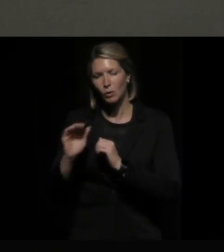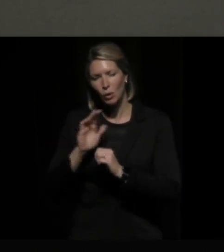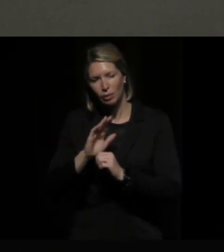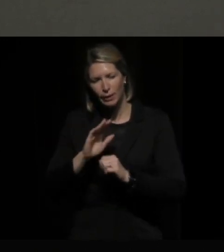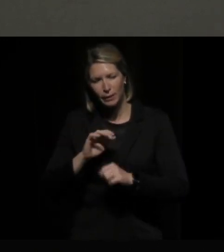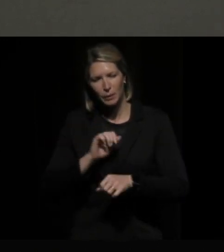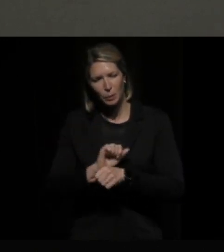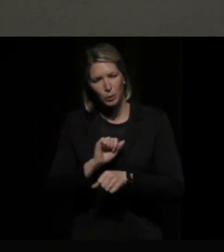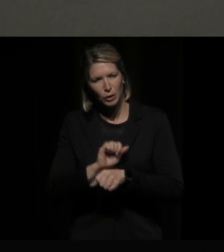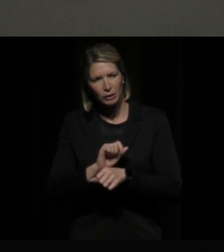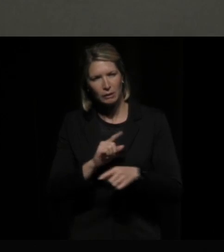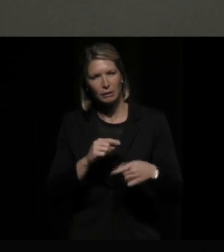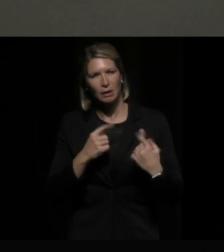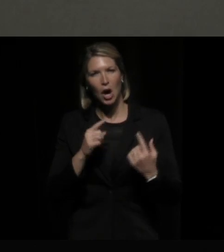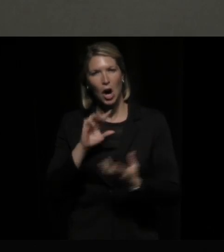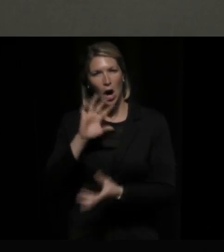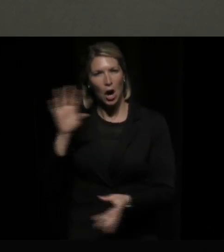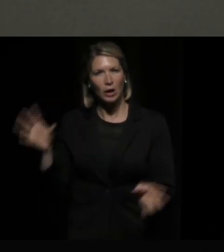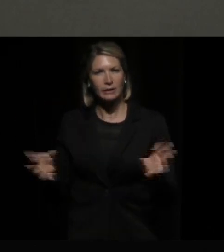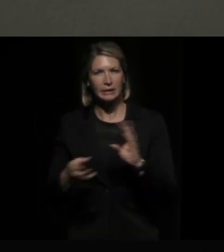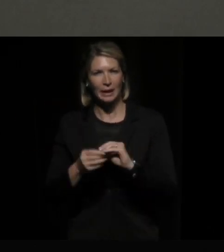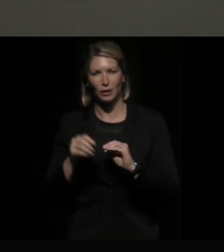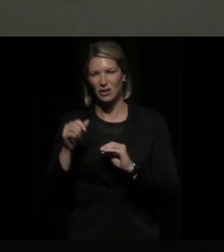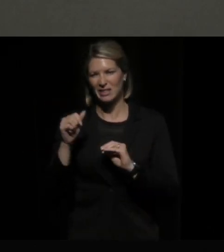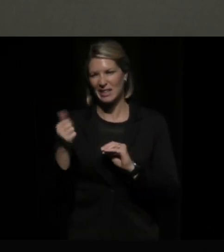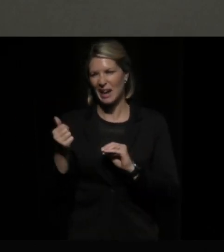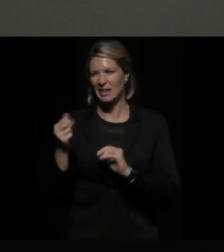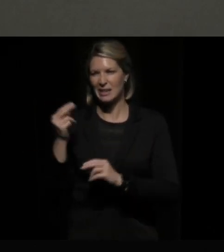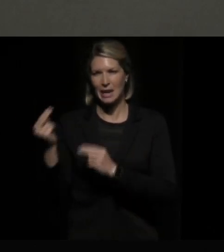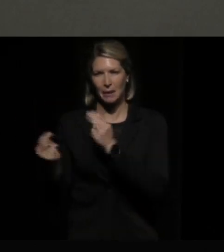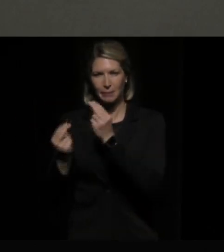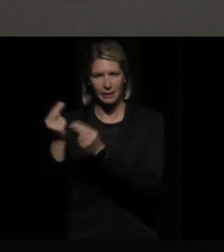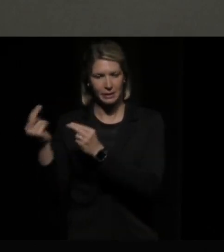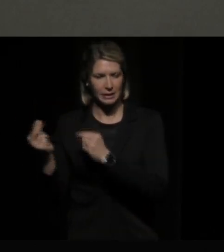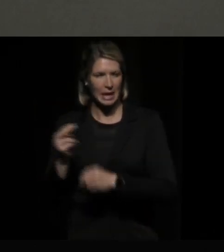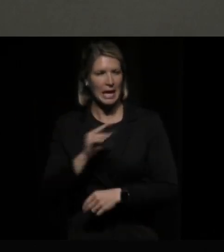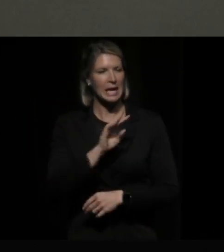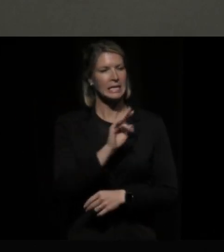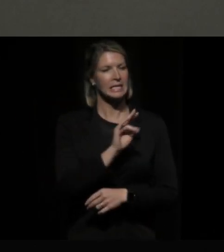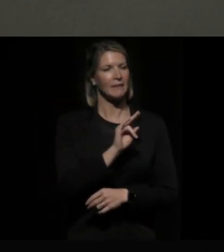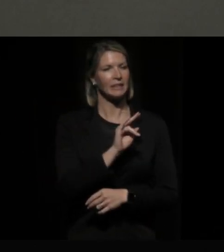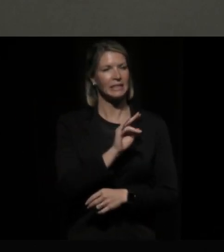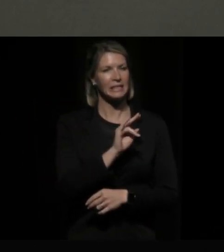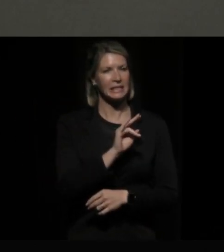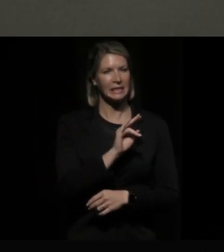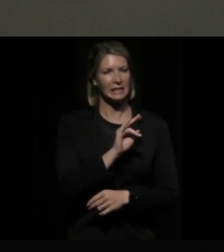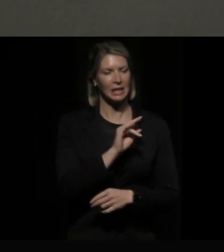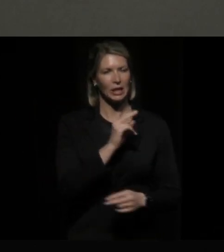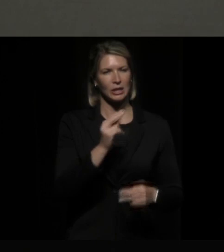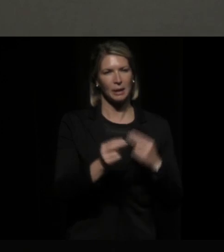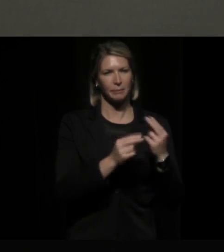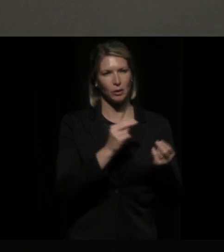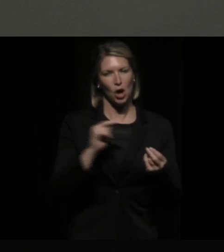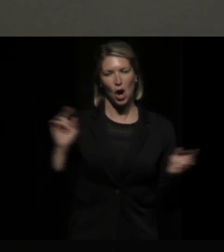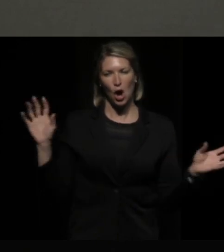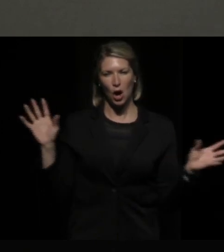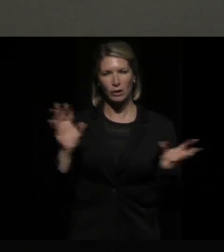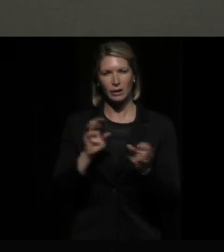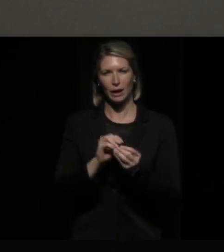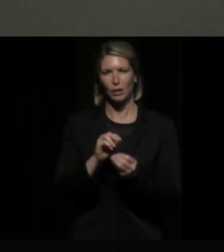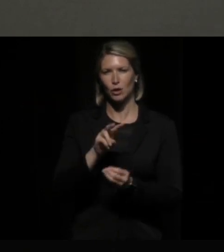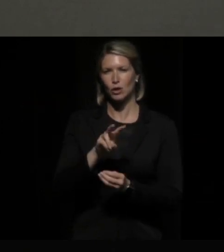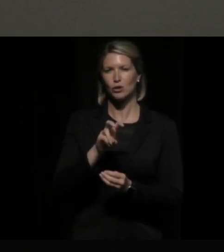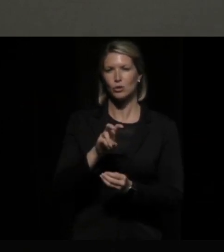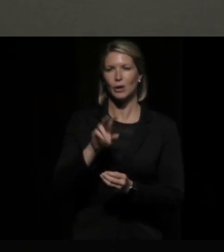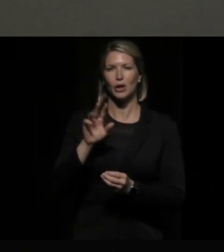This year we had 10 individual nominees and 7 team nominees, representing a total of 225 individuals. I'm